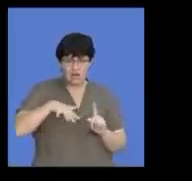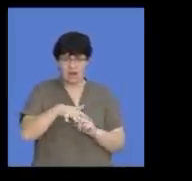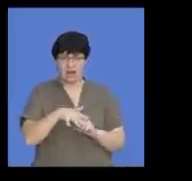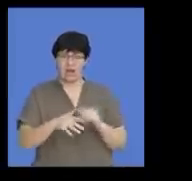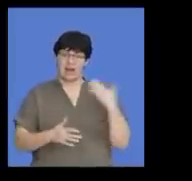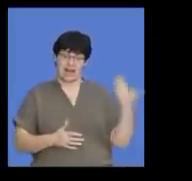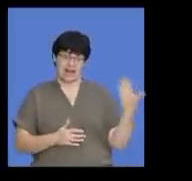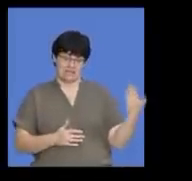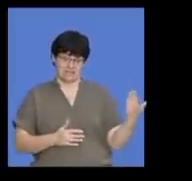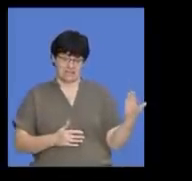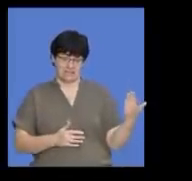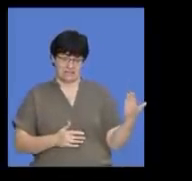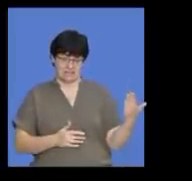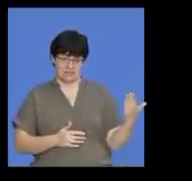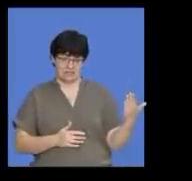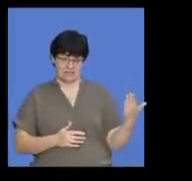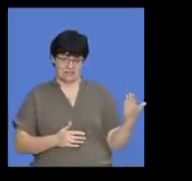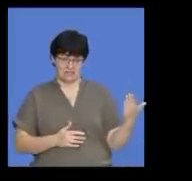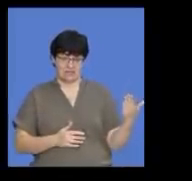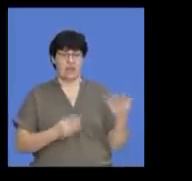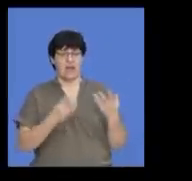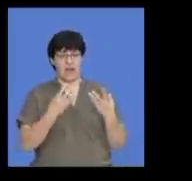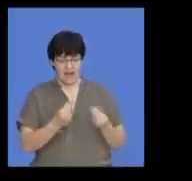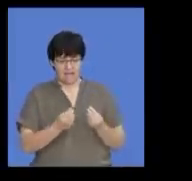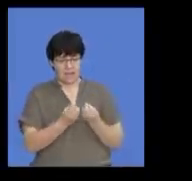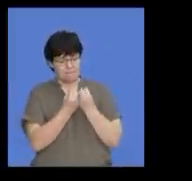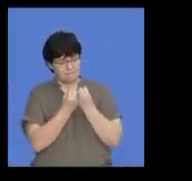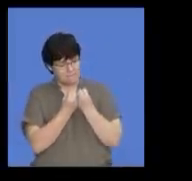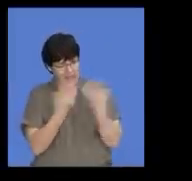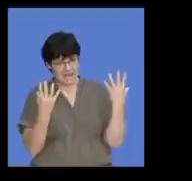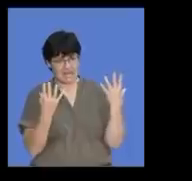to your left is containing many